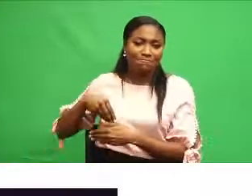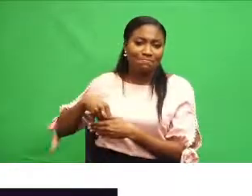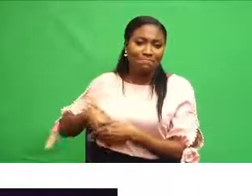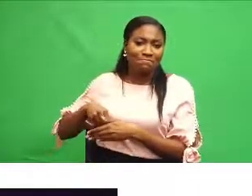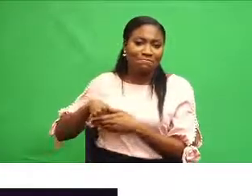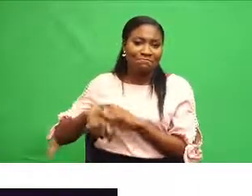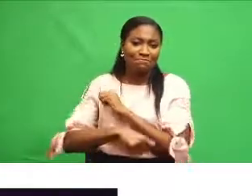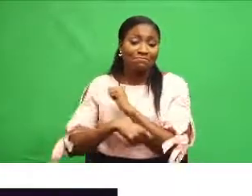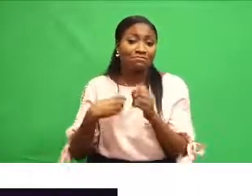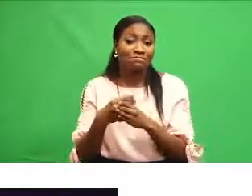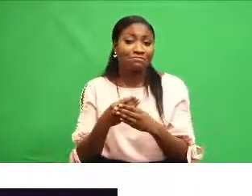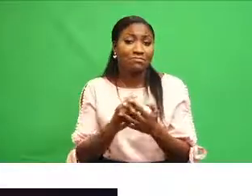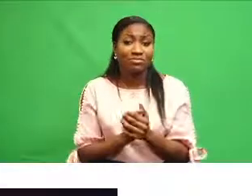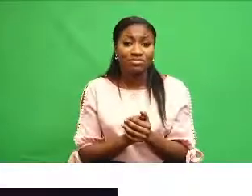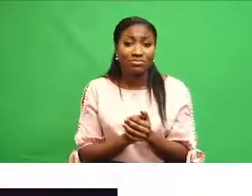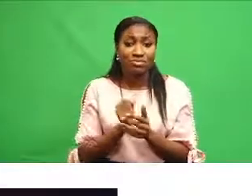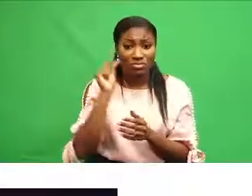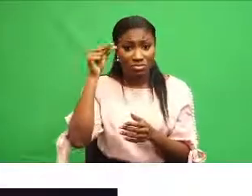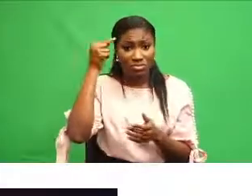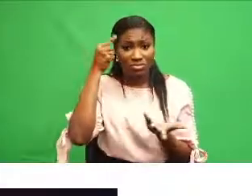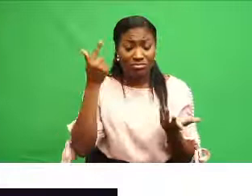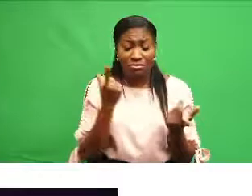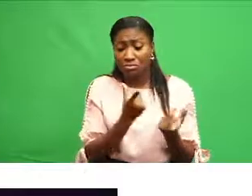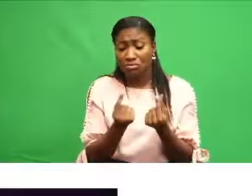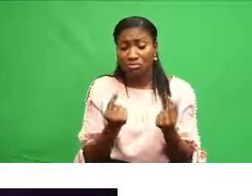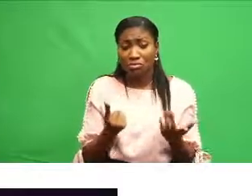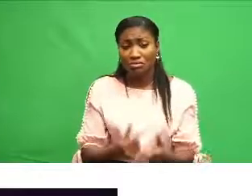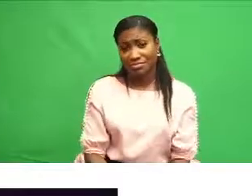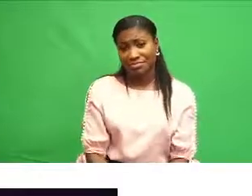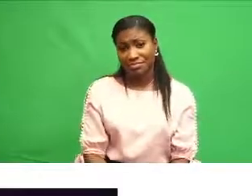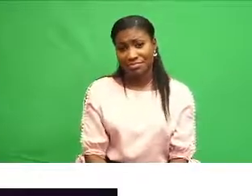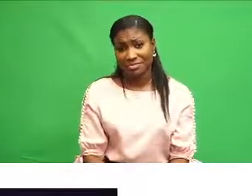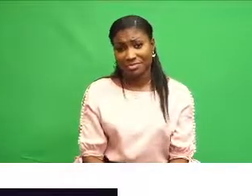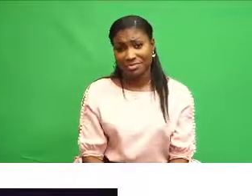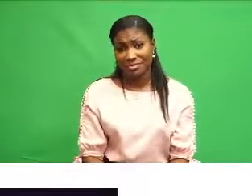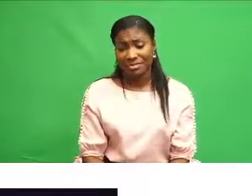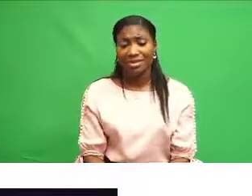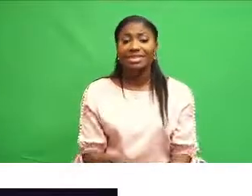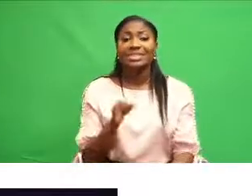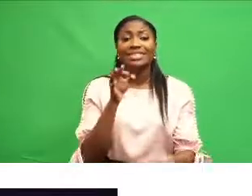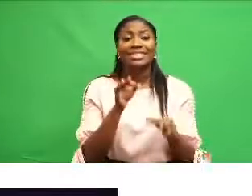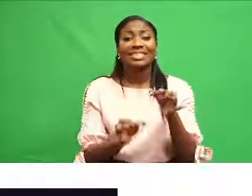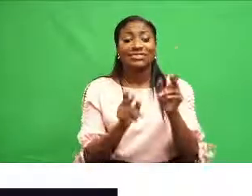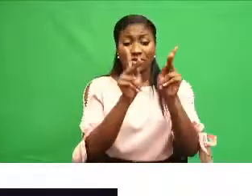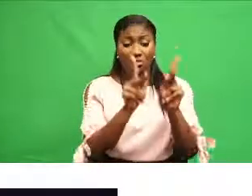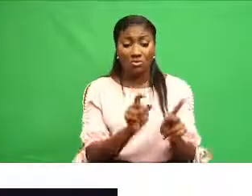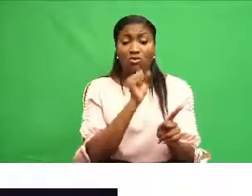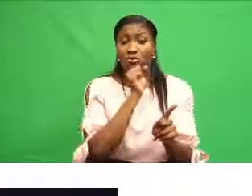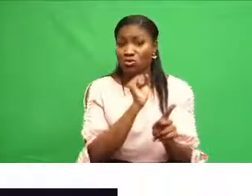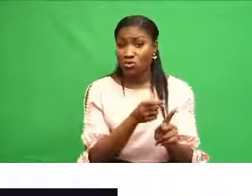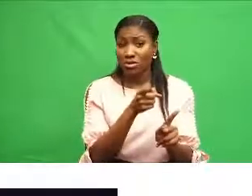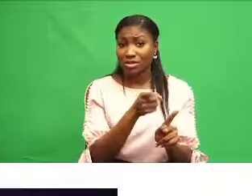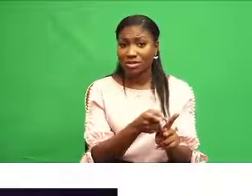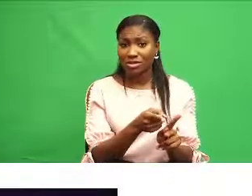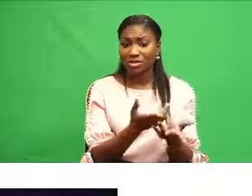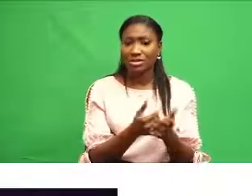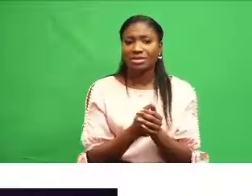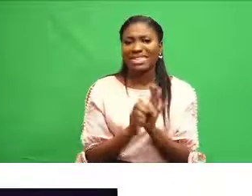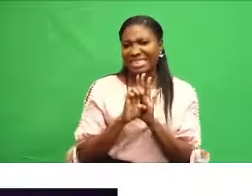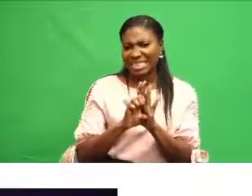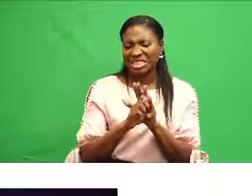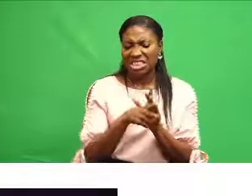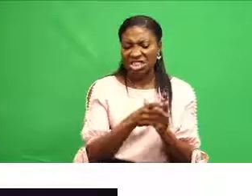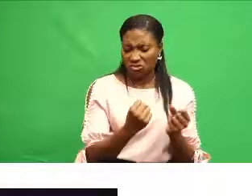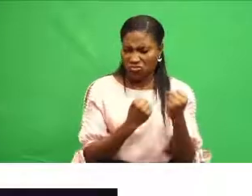What to look for? So where an applicant or client is coherent, who seems to